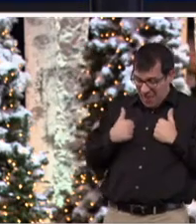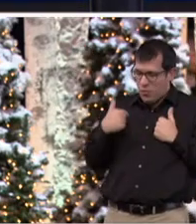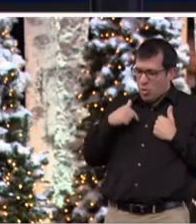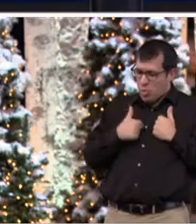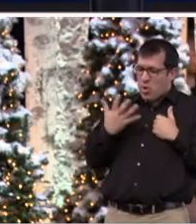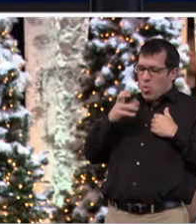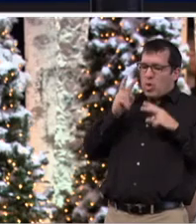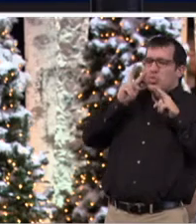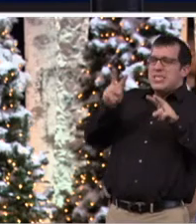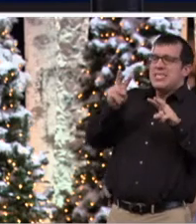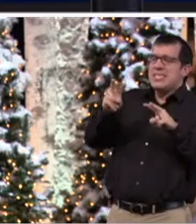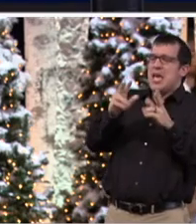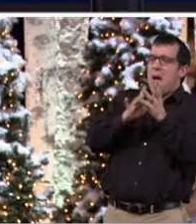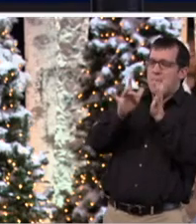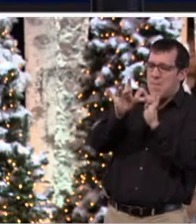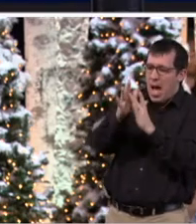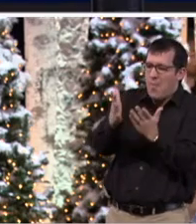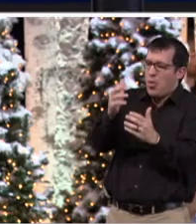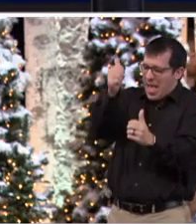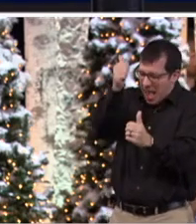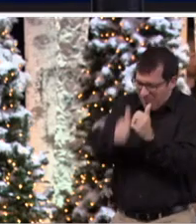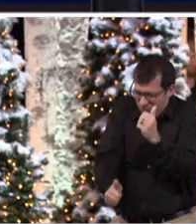every translation needed.